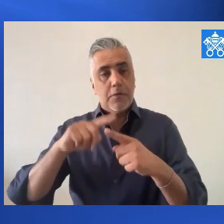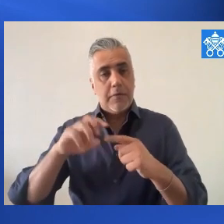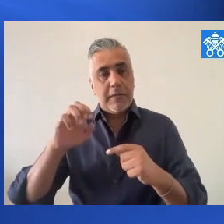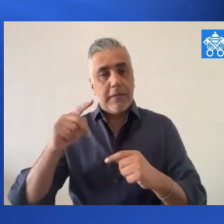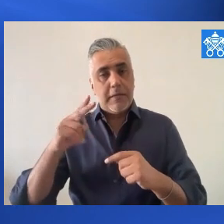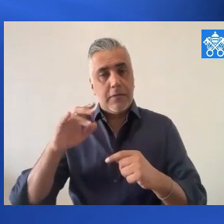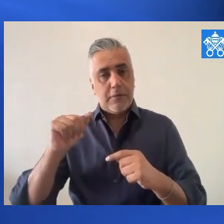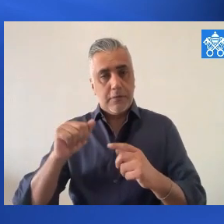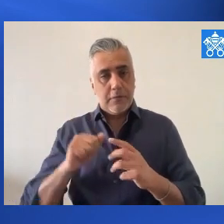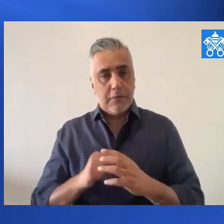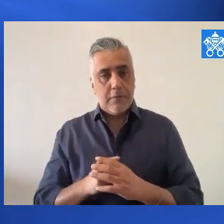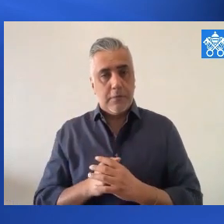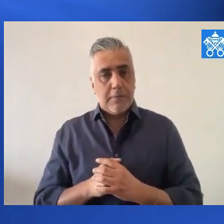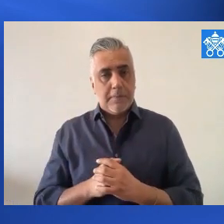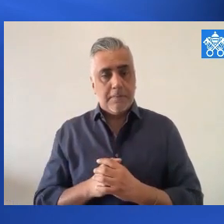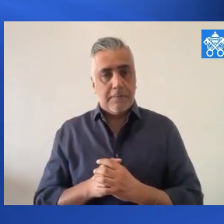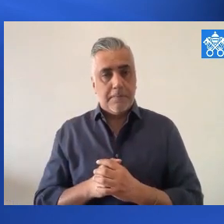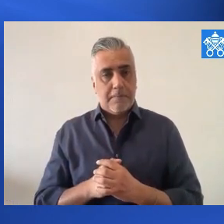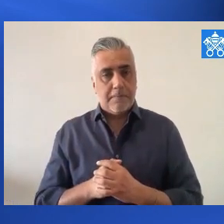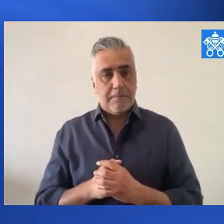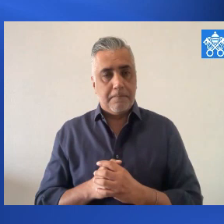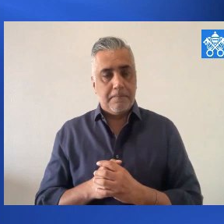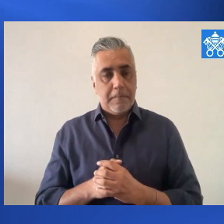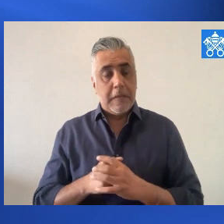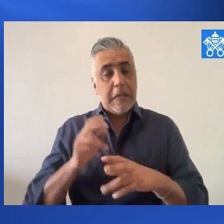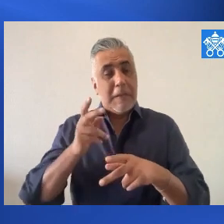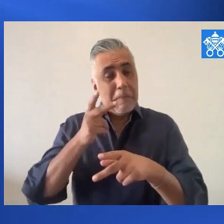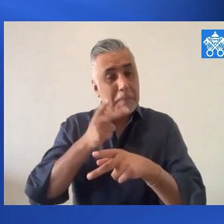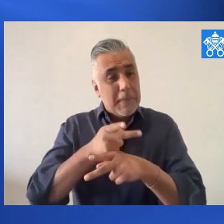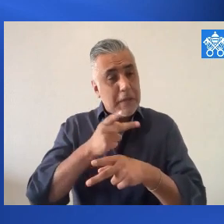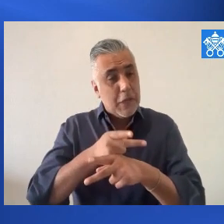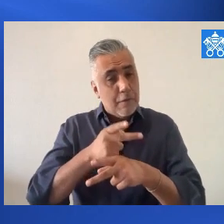A reading from the letter of St. Paul to the Ephesians.